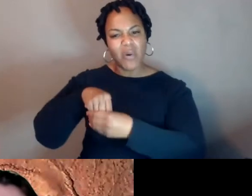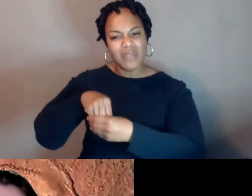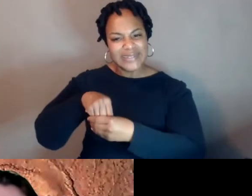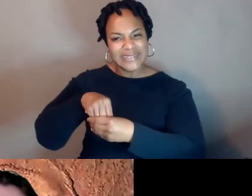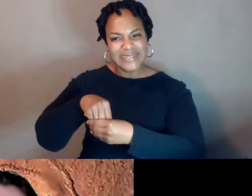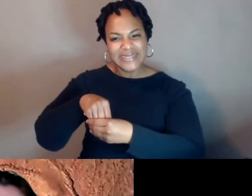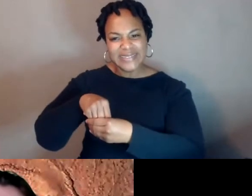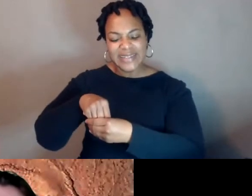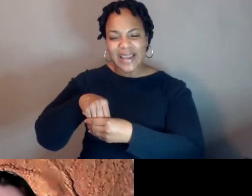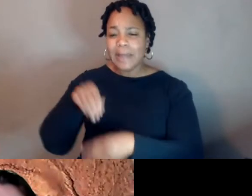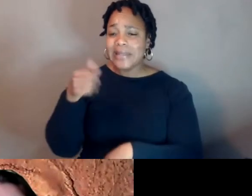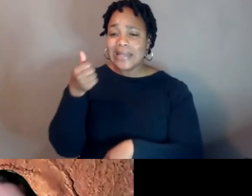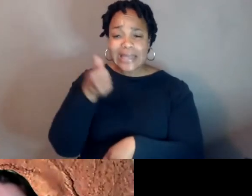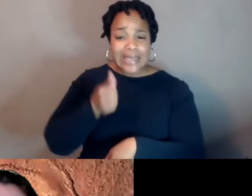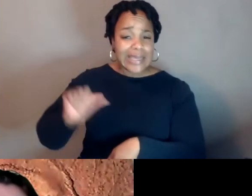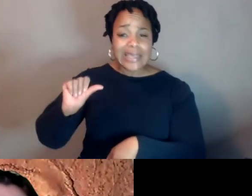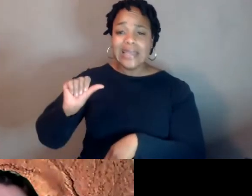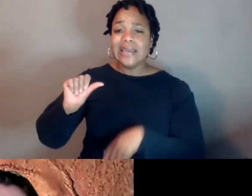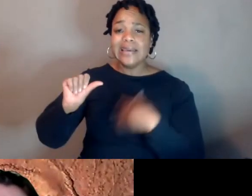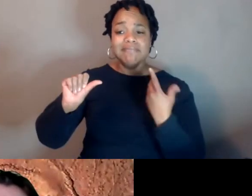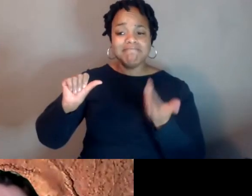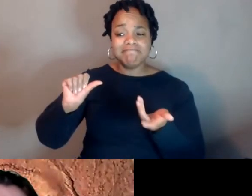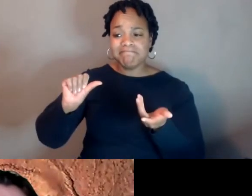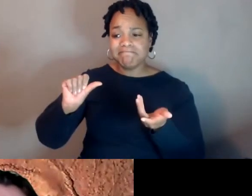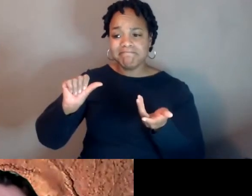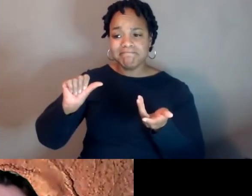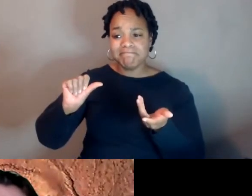about any march that